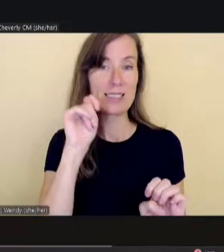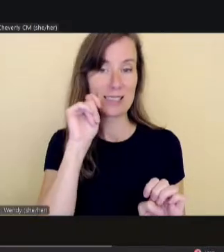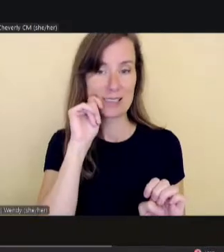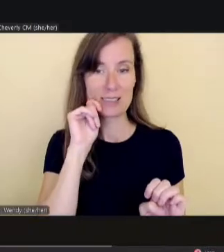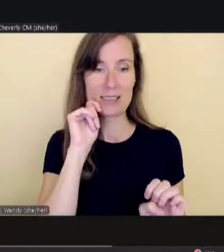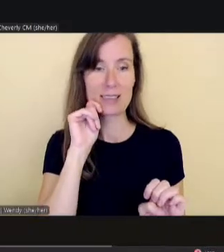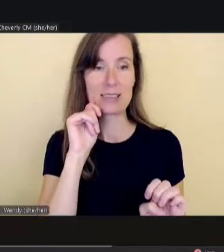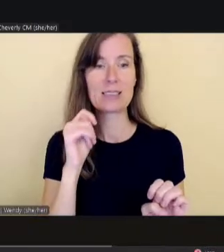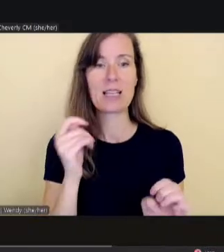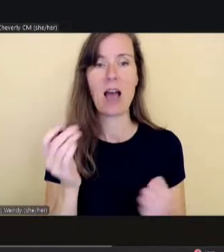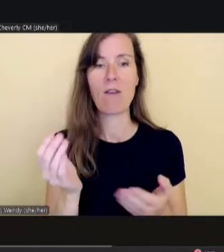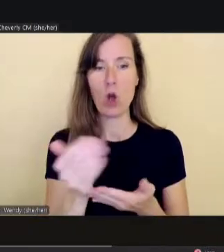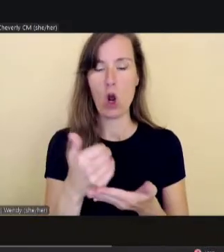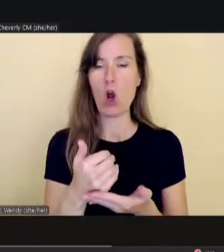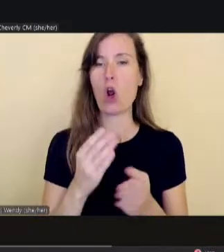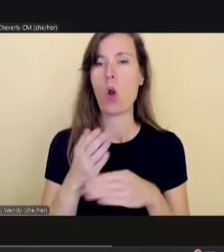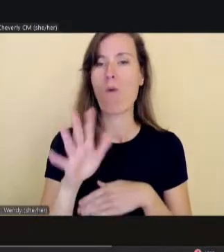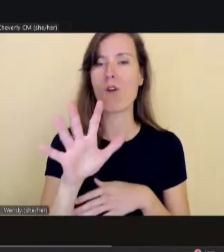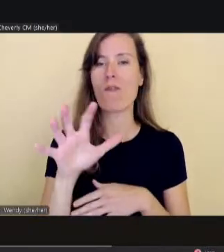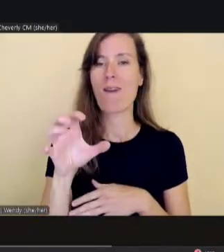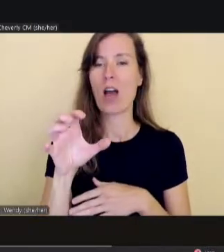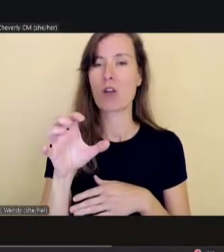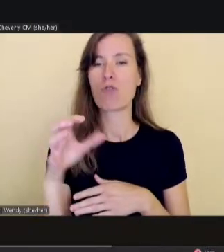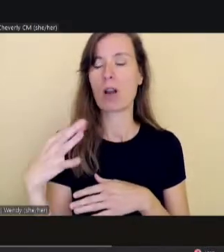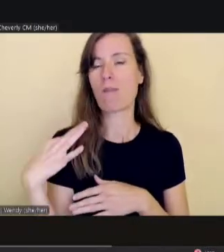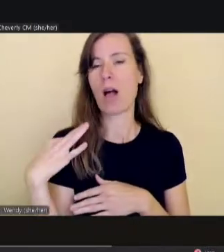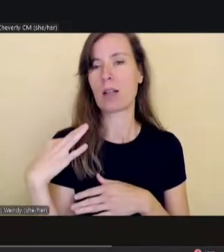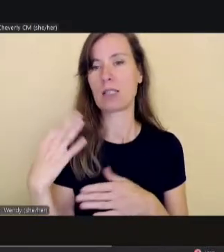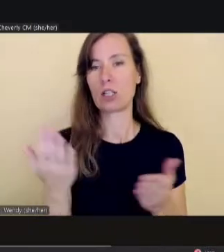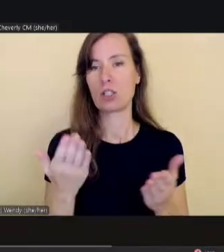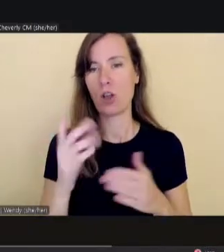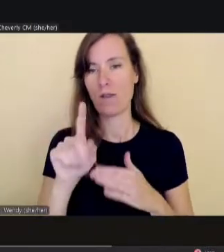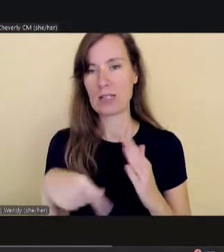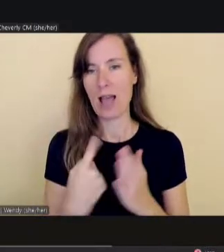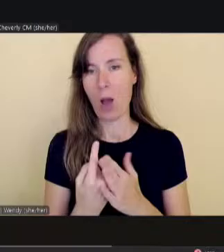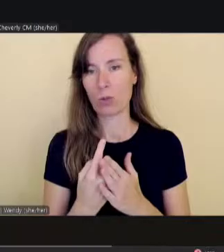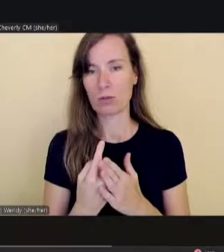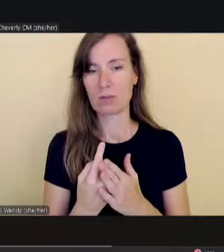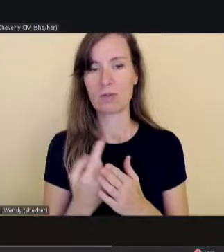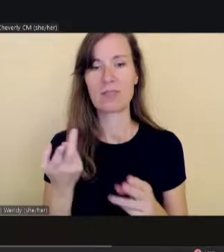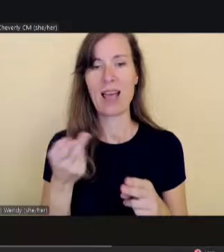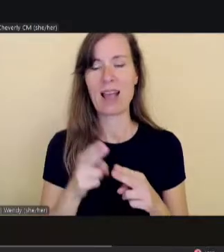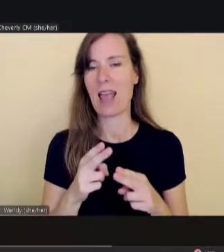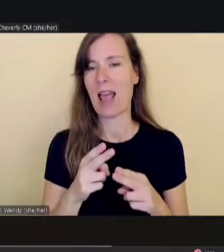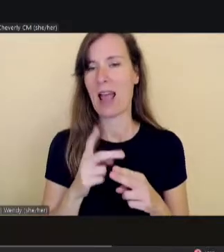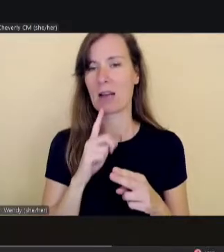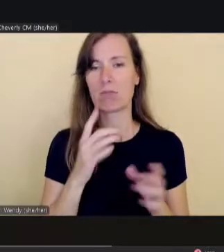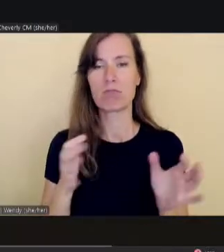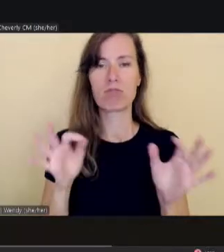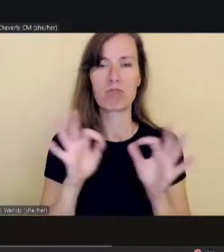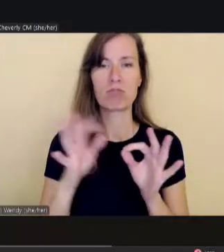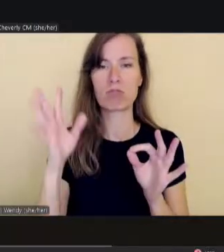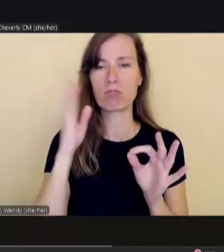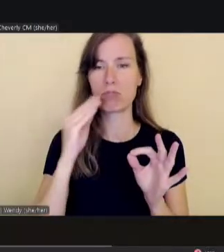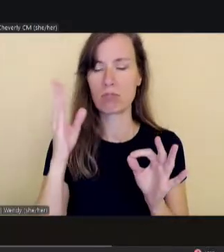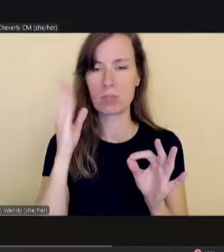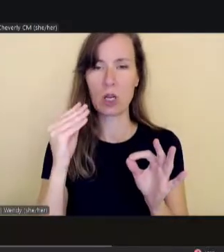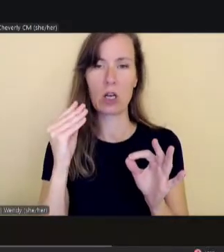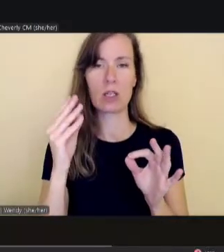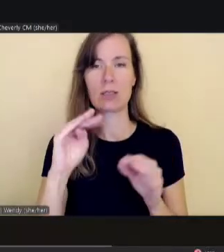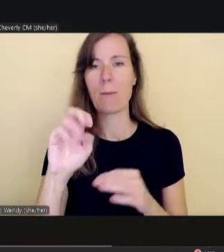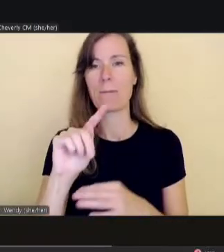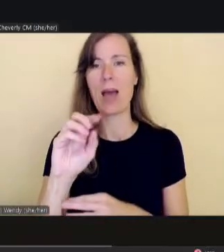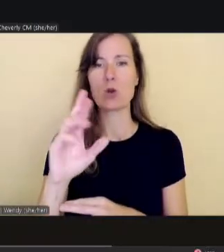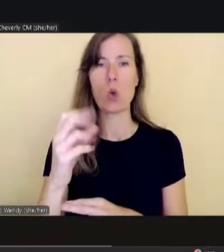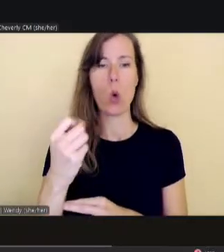volunteer service hours, gaining valuable experience, mentorship, and civic engagement opportunities that